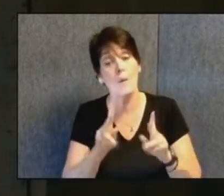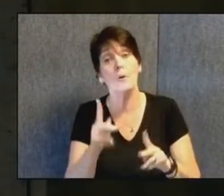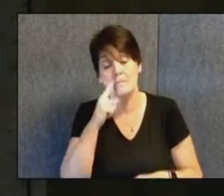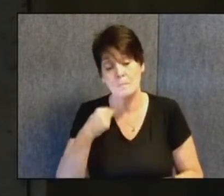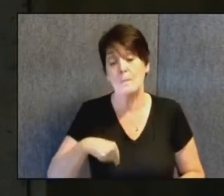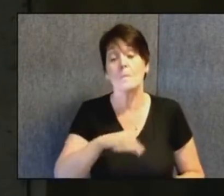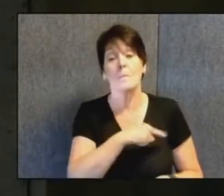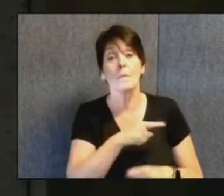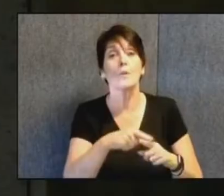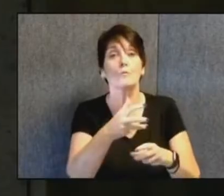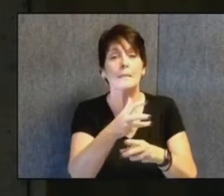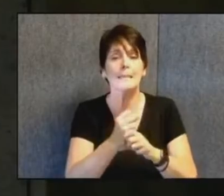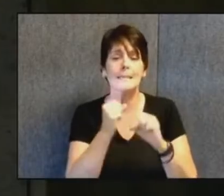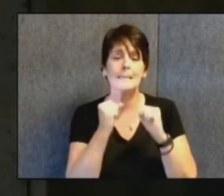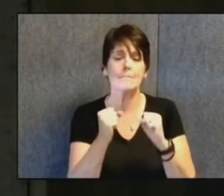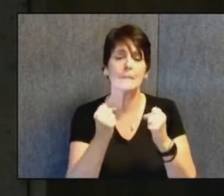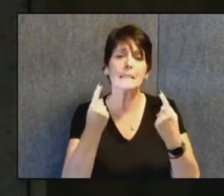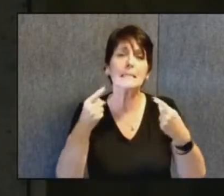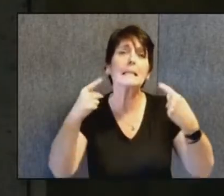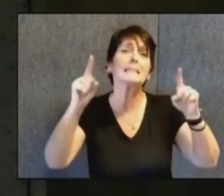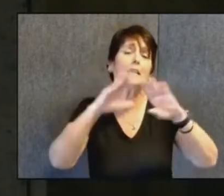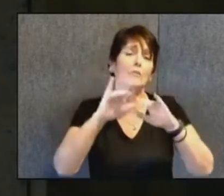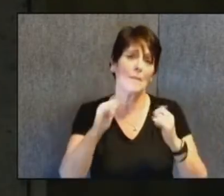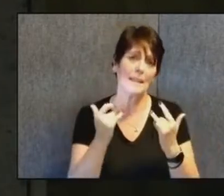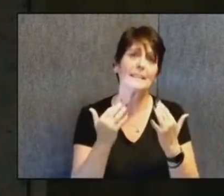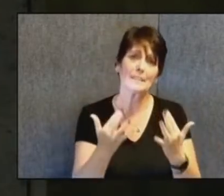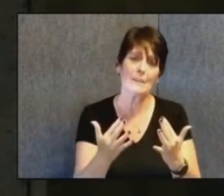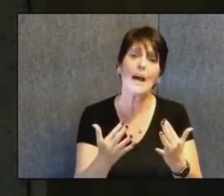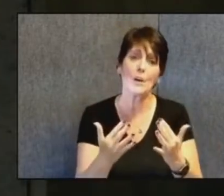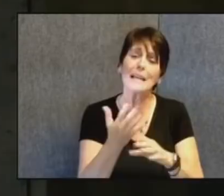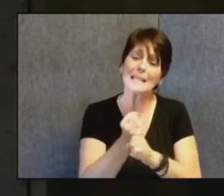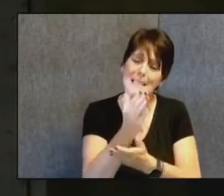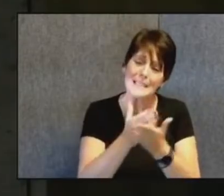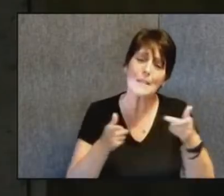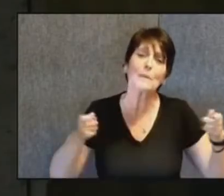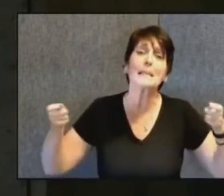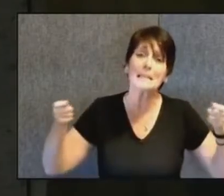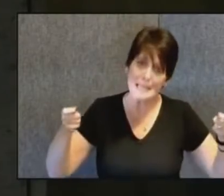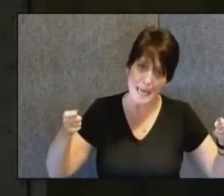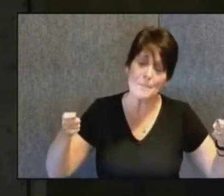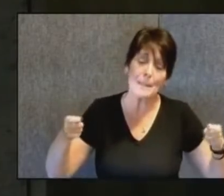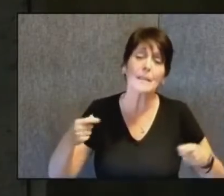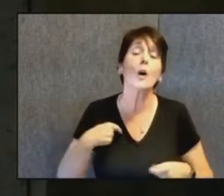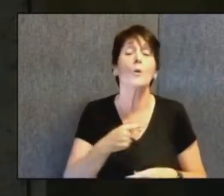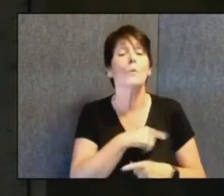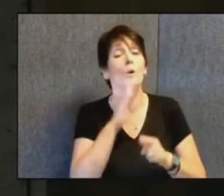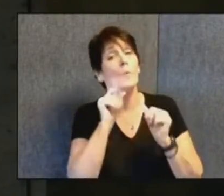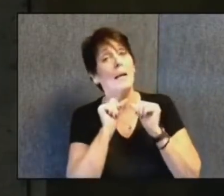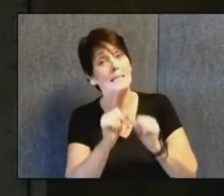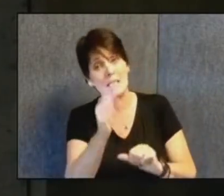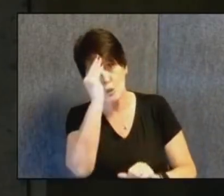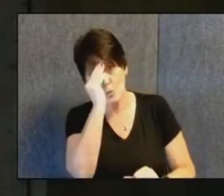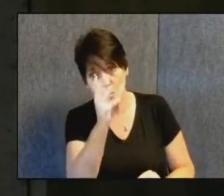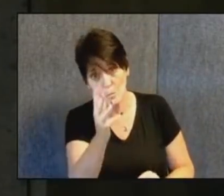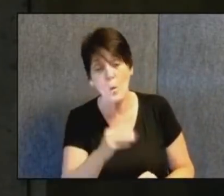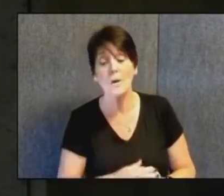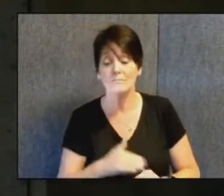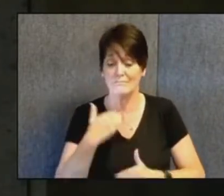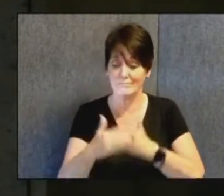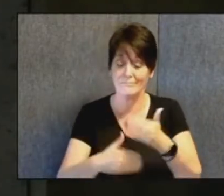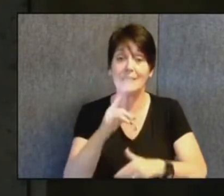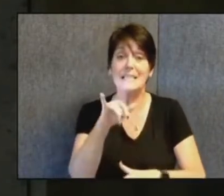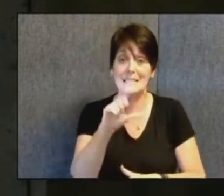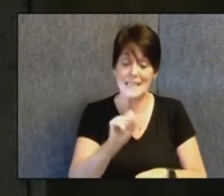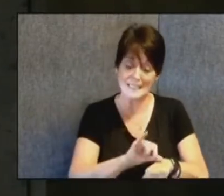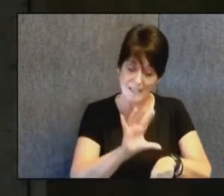us to get some solid success on this fire and start getting some containment. And so we'll continue to report out on that in the coming days and